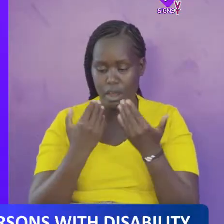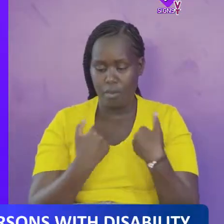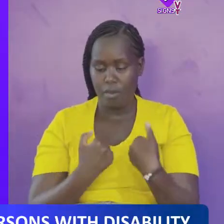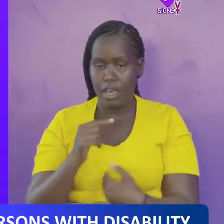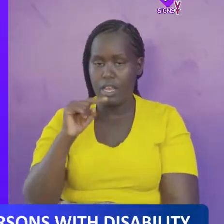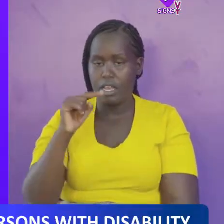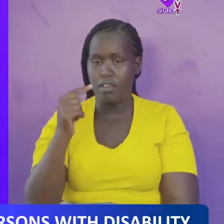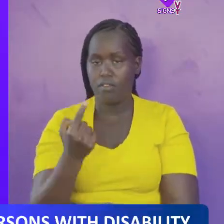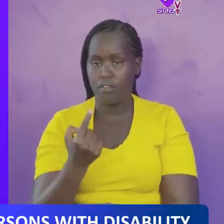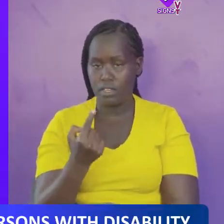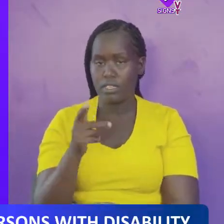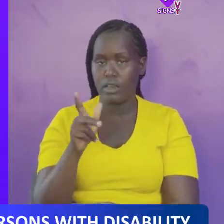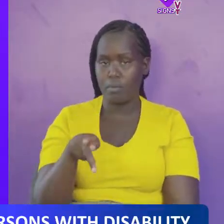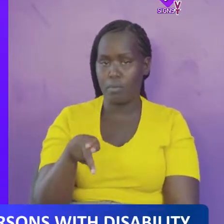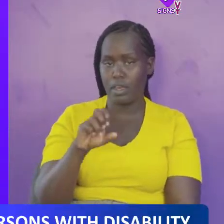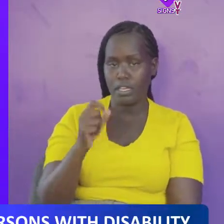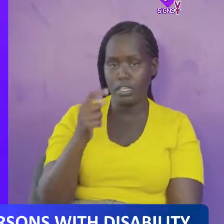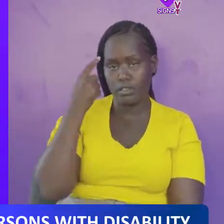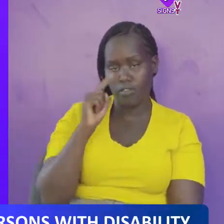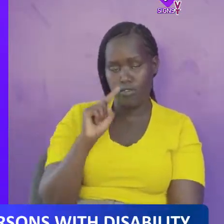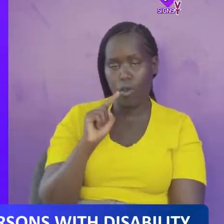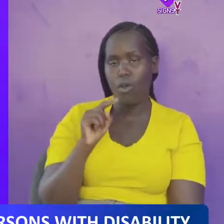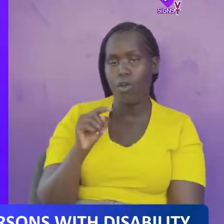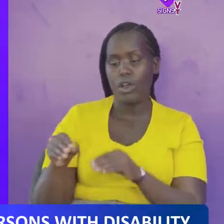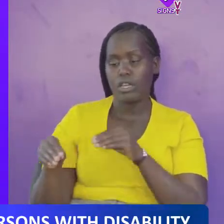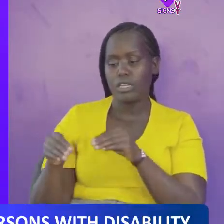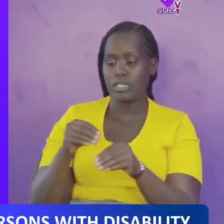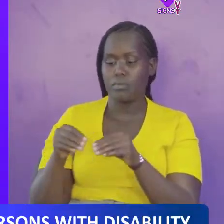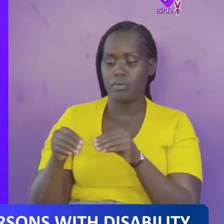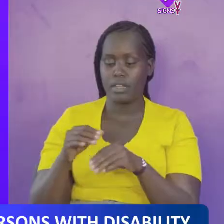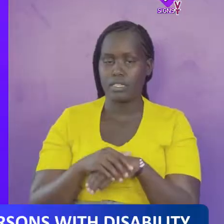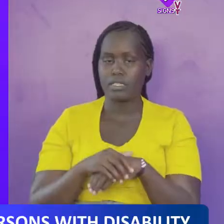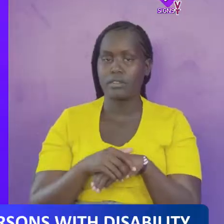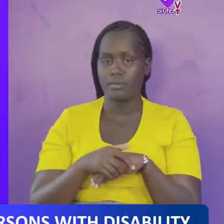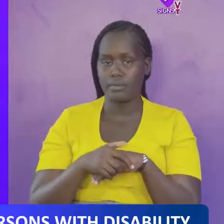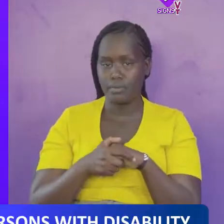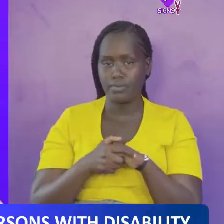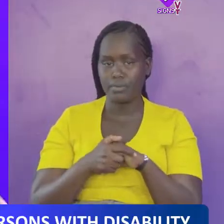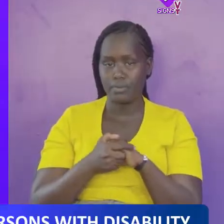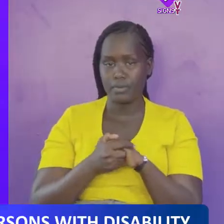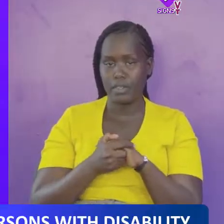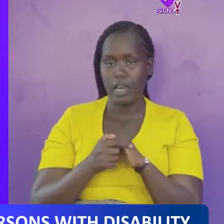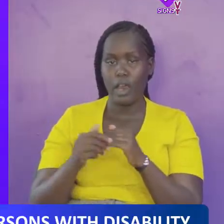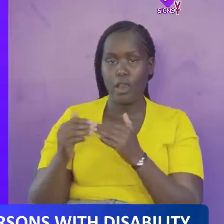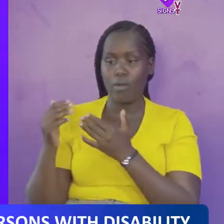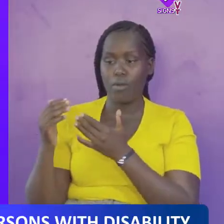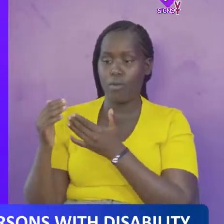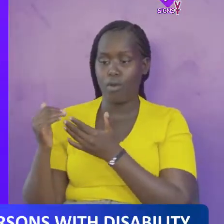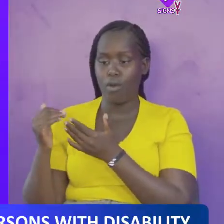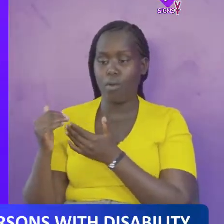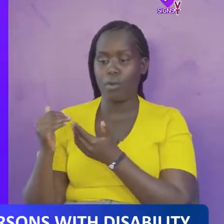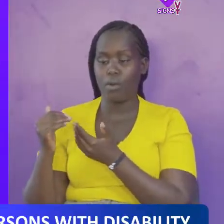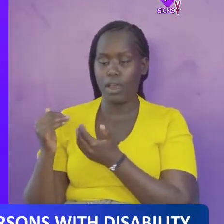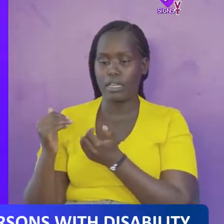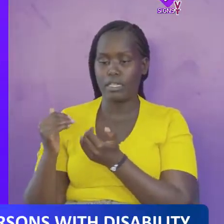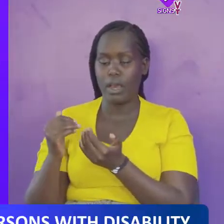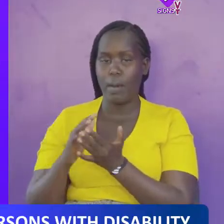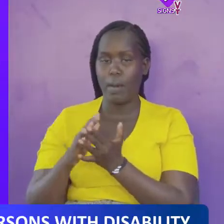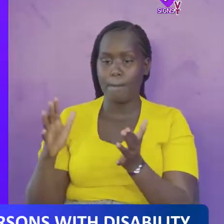PS with a disability. Right. So that was a step in the right direction. The right direction, yes. And we hoped that more of us would be